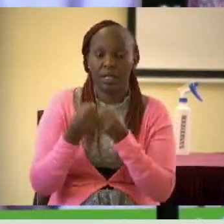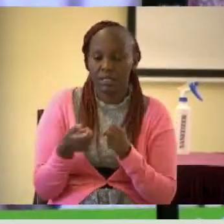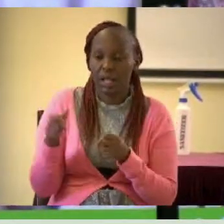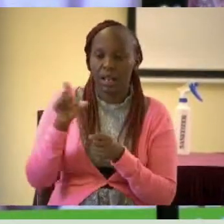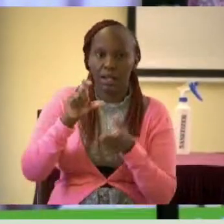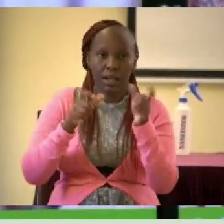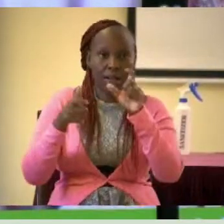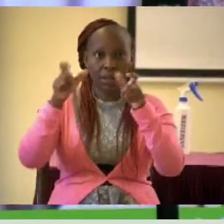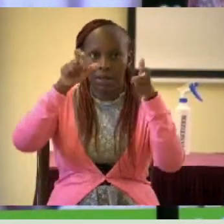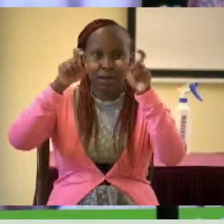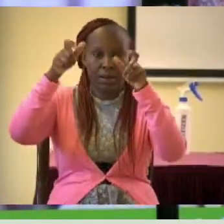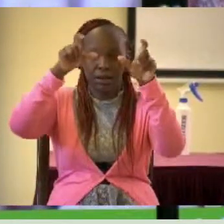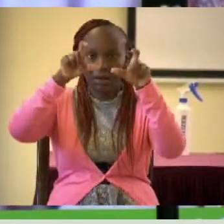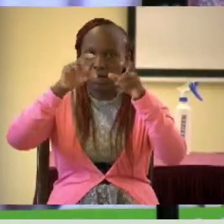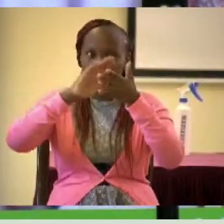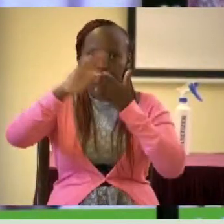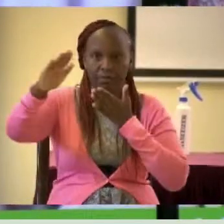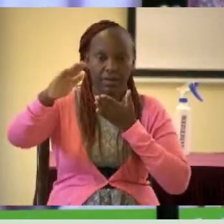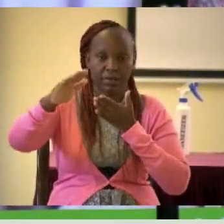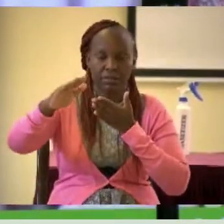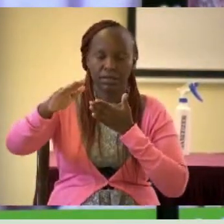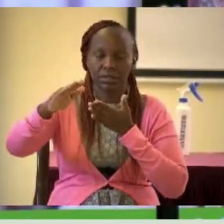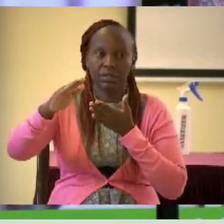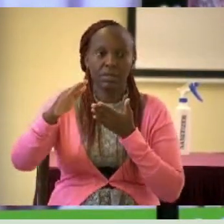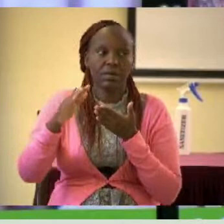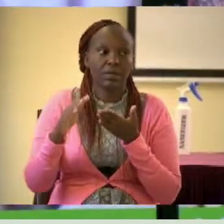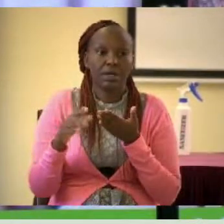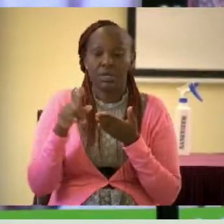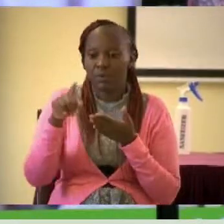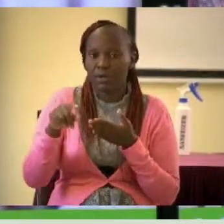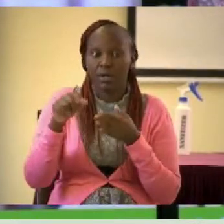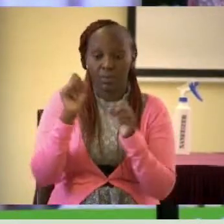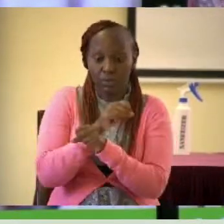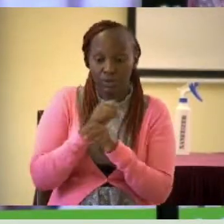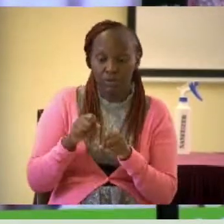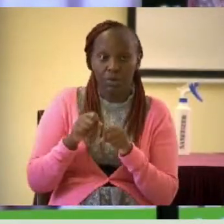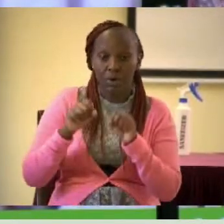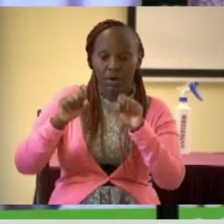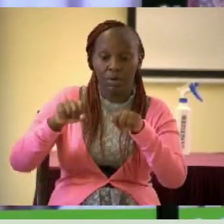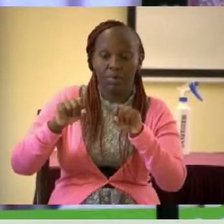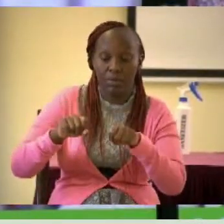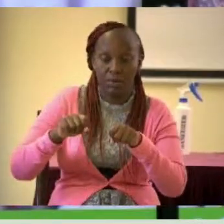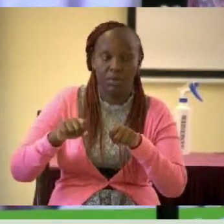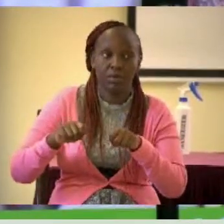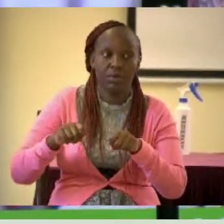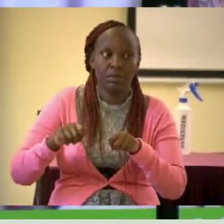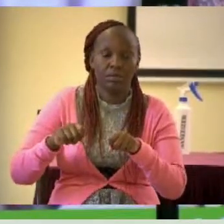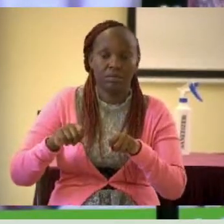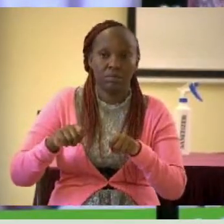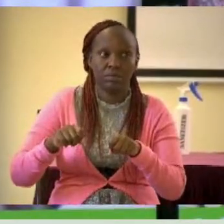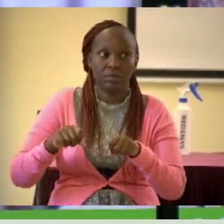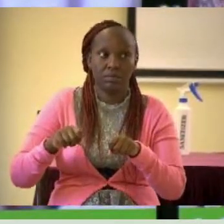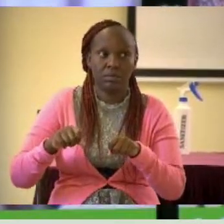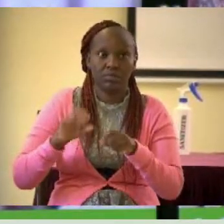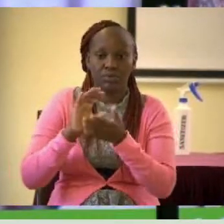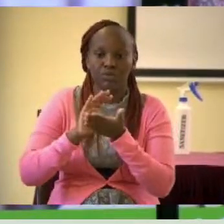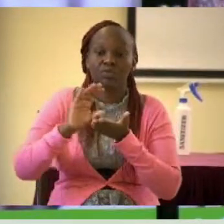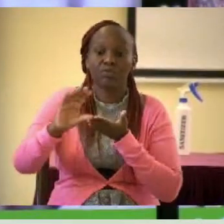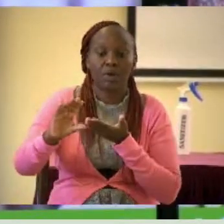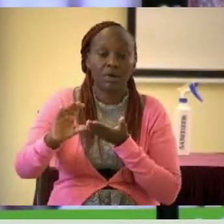increasing and is increasing at a fast rate, and they may not be able to